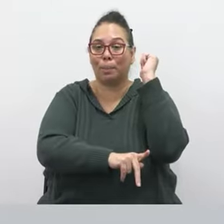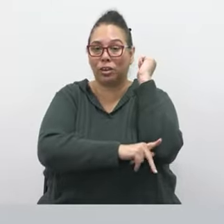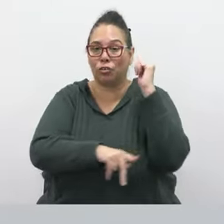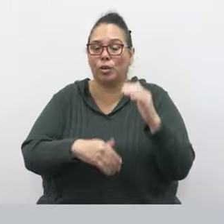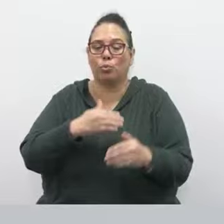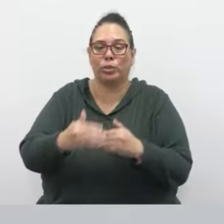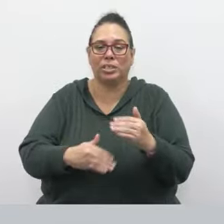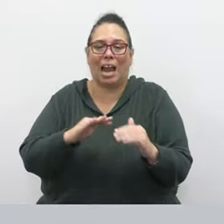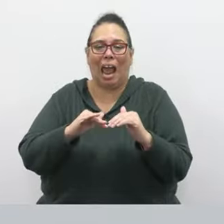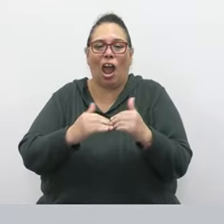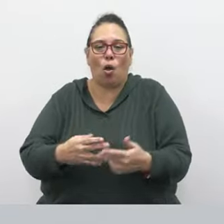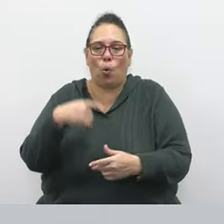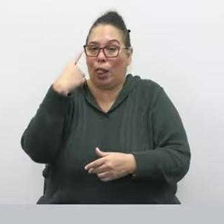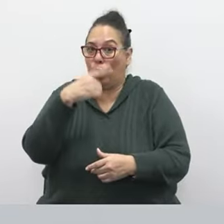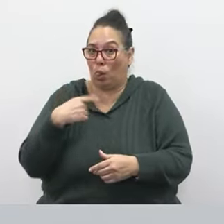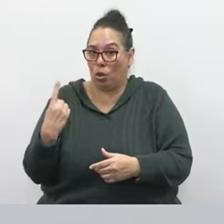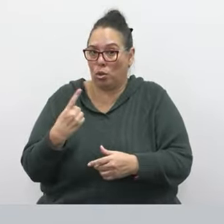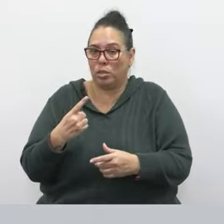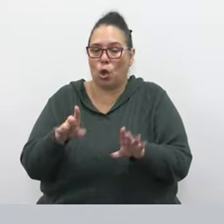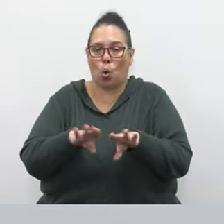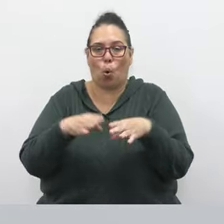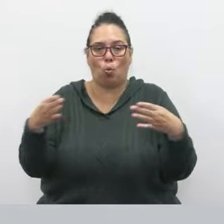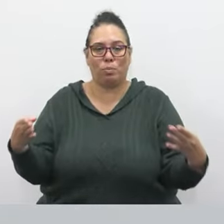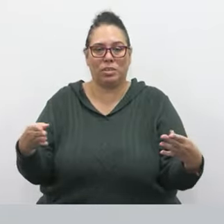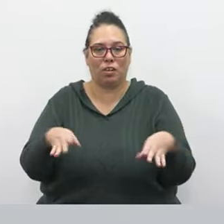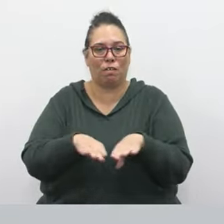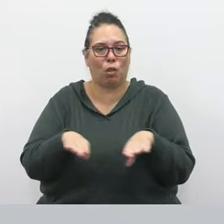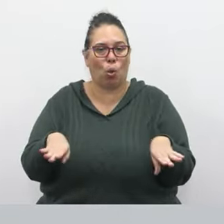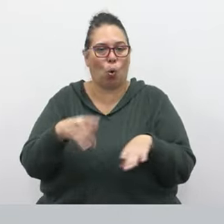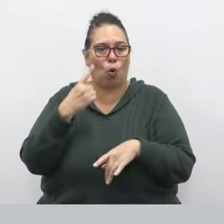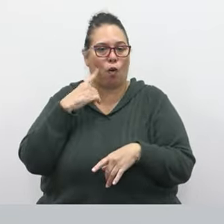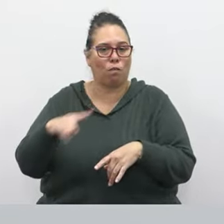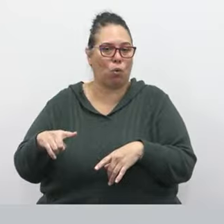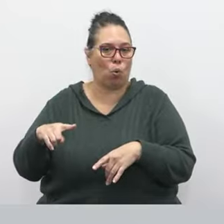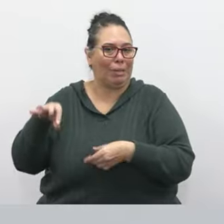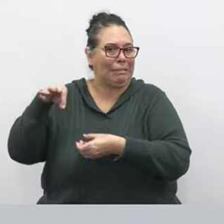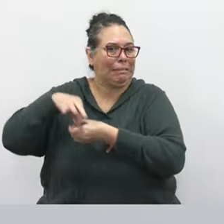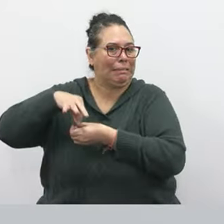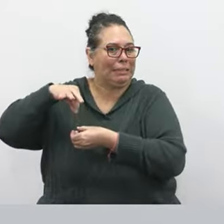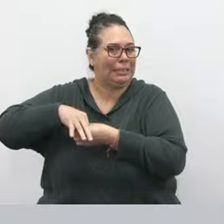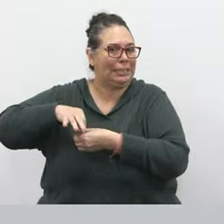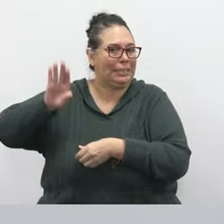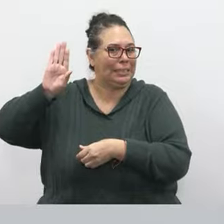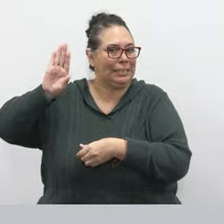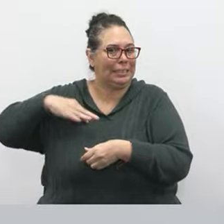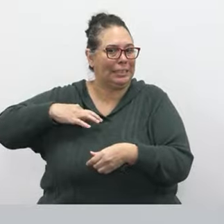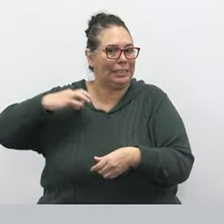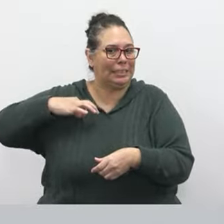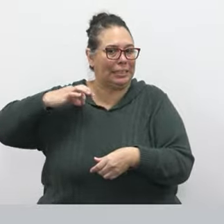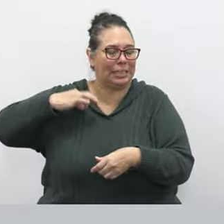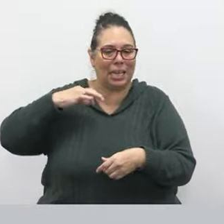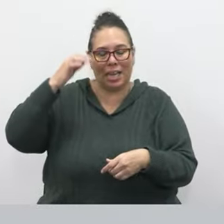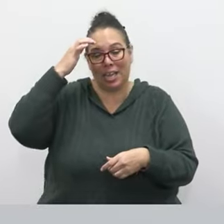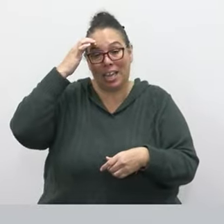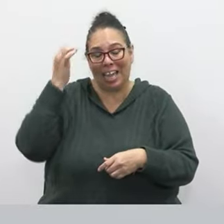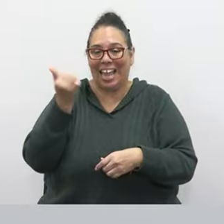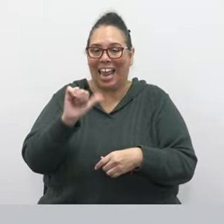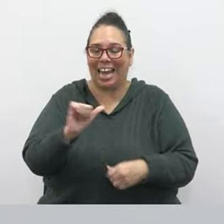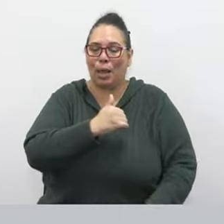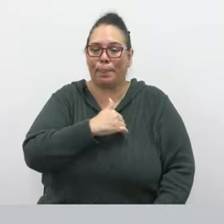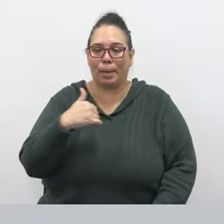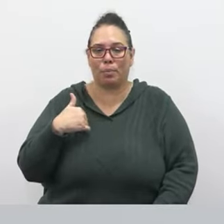election and opens up the floor for nominations, voice nominations in an entity about this size. Any member